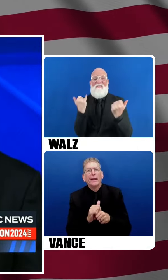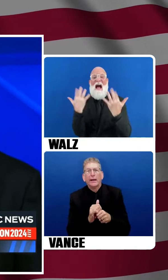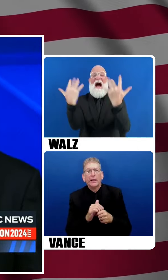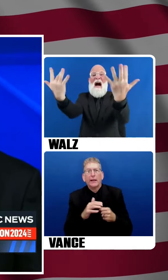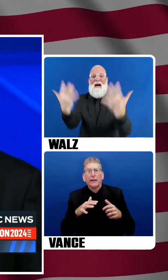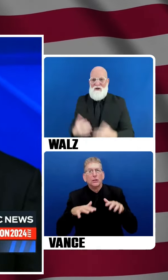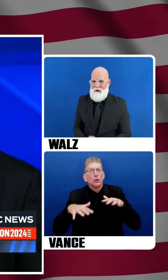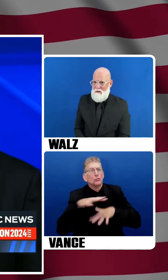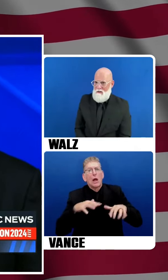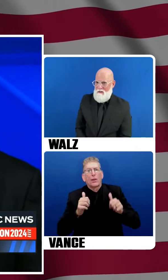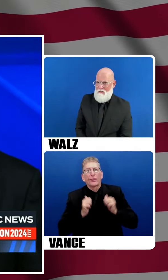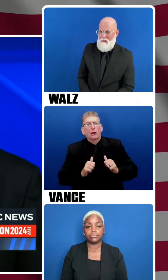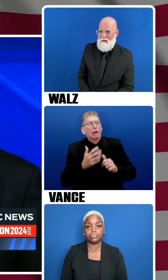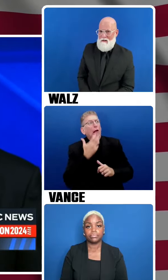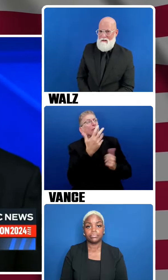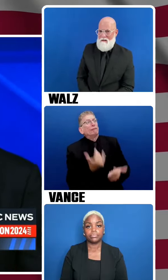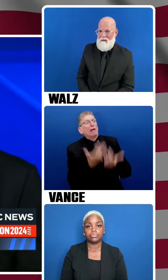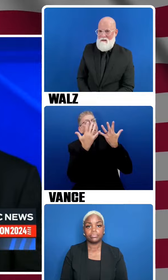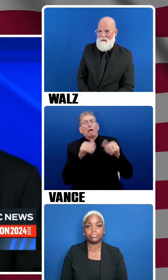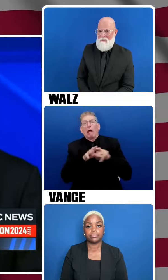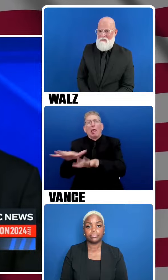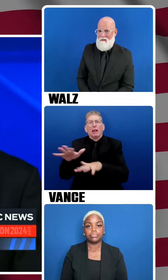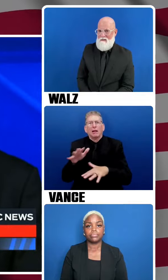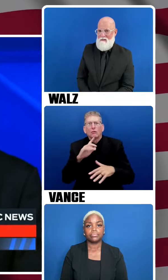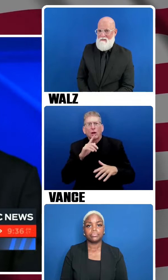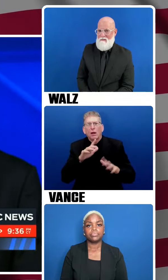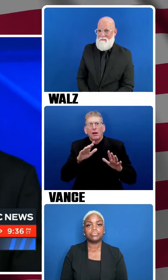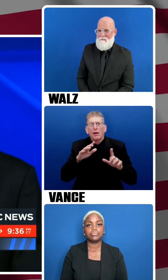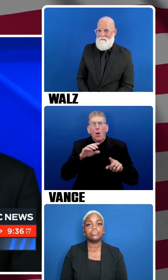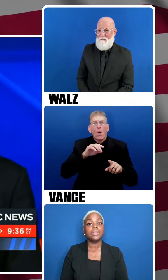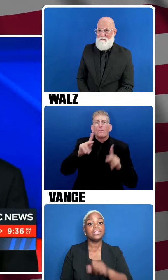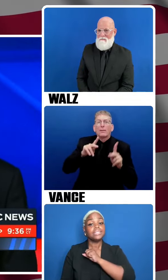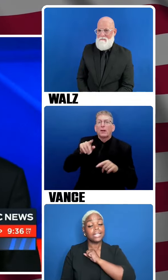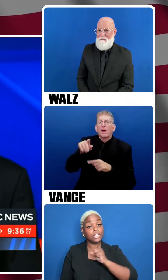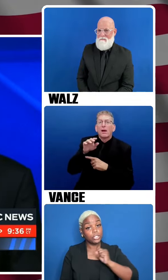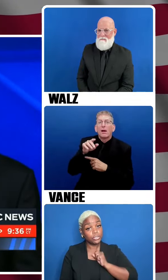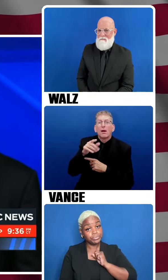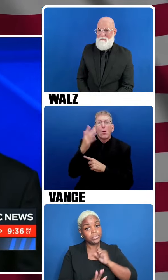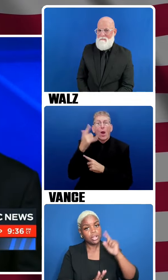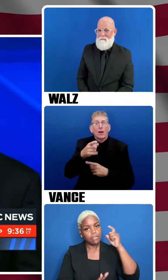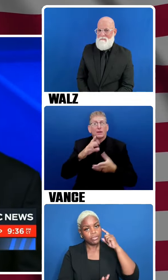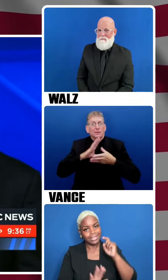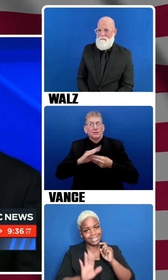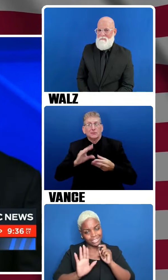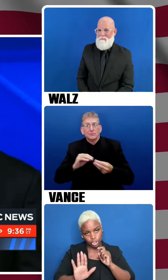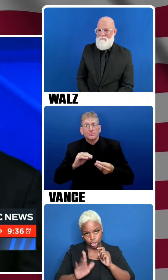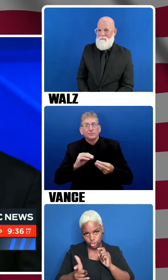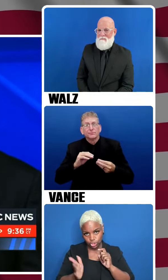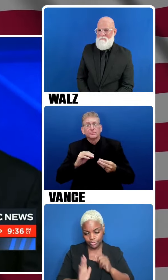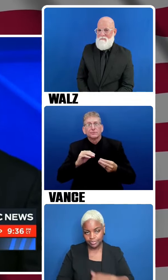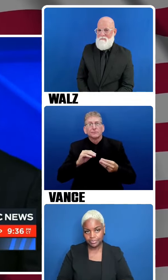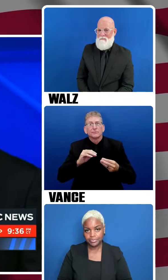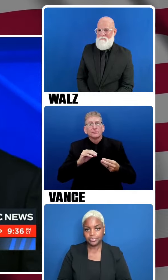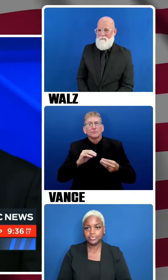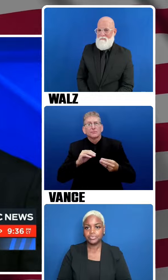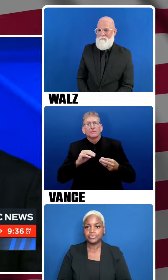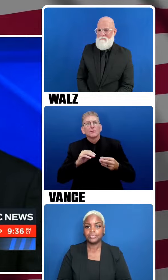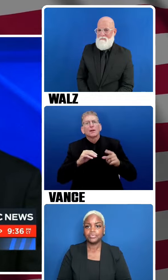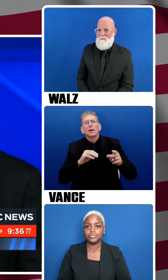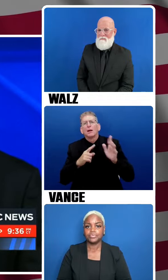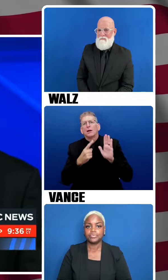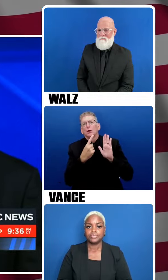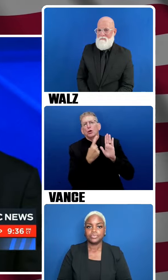that toddlers shouldn't wear masks. Senator, the governor does have the floor. Fire in a crowded theater. That is criticizing the policies of the government, which is